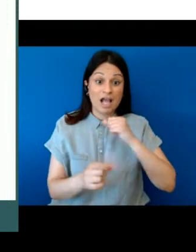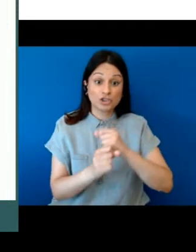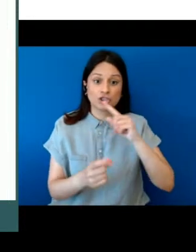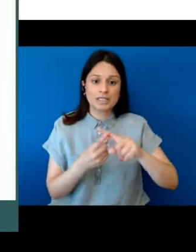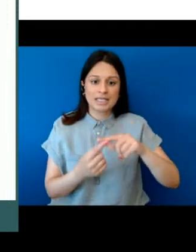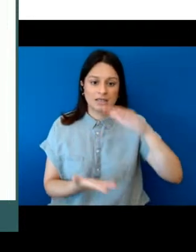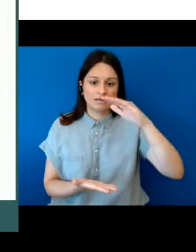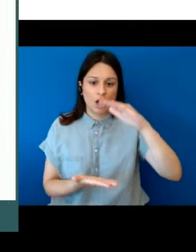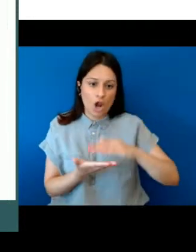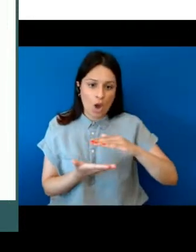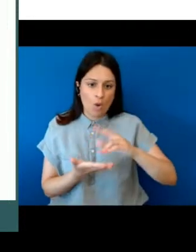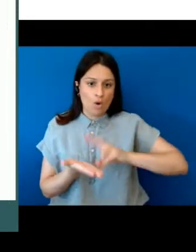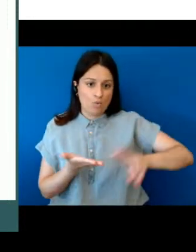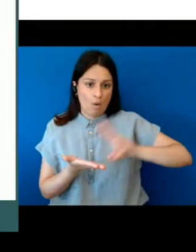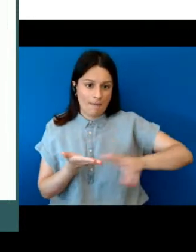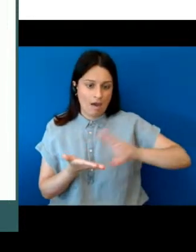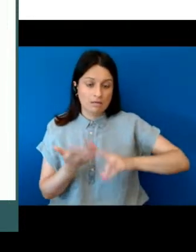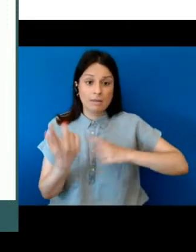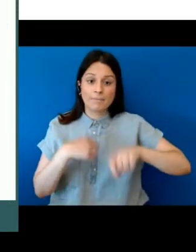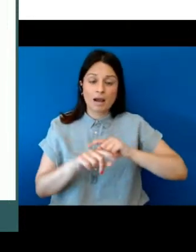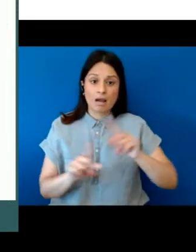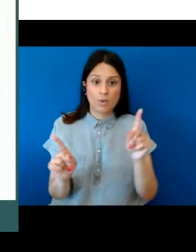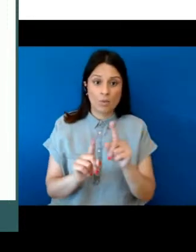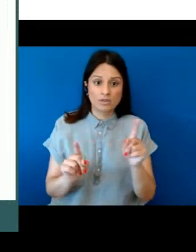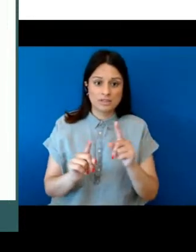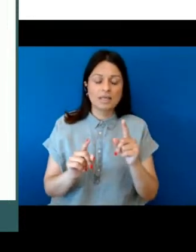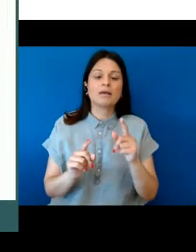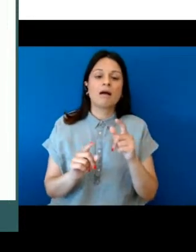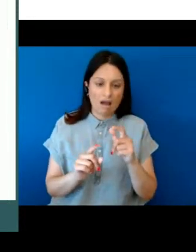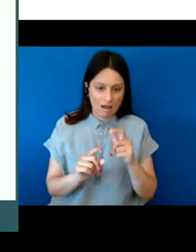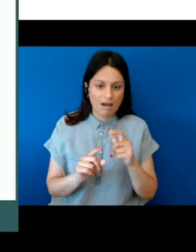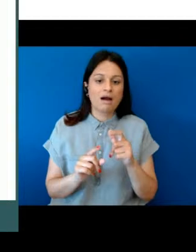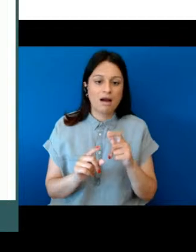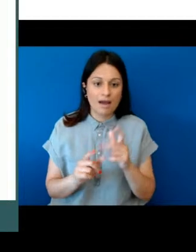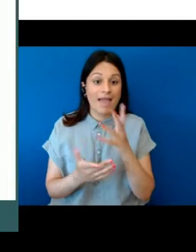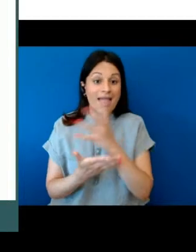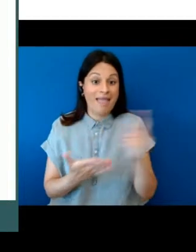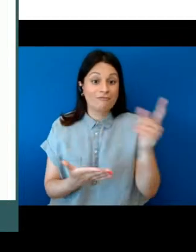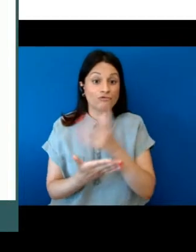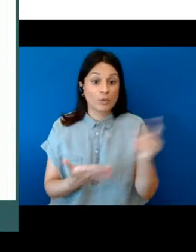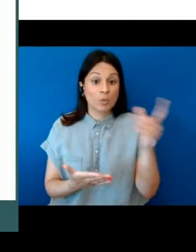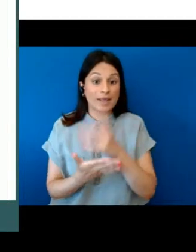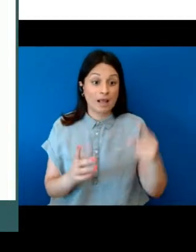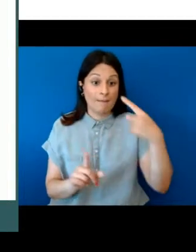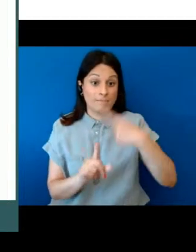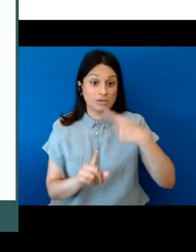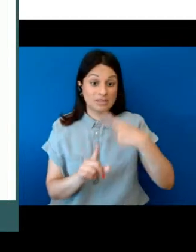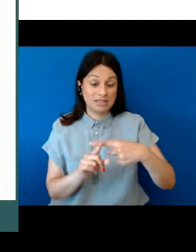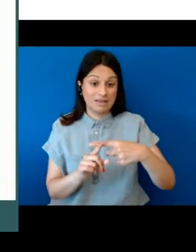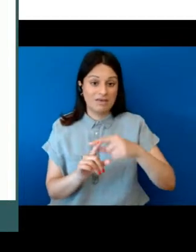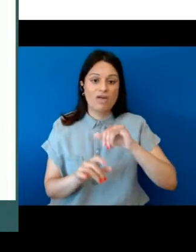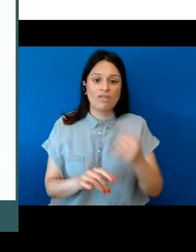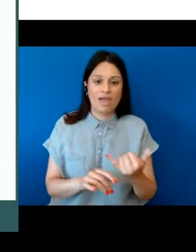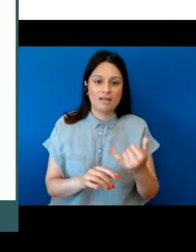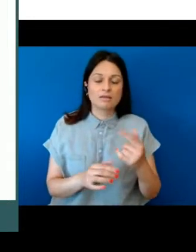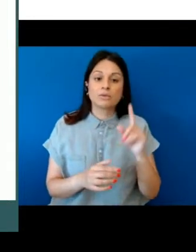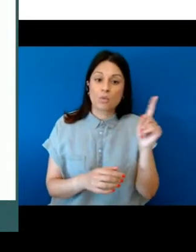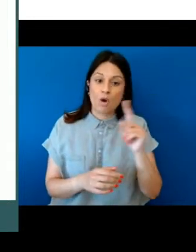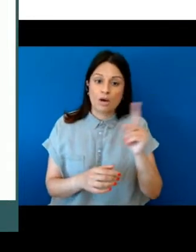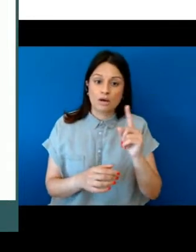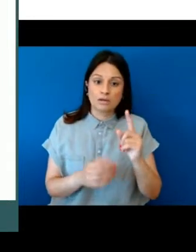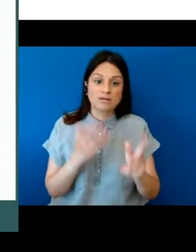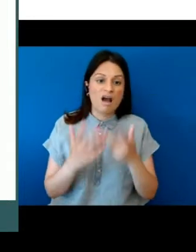you would put more weight on a weakly positive specific IgE than you might do in the other